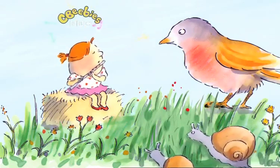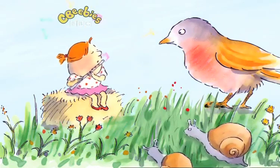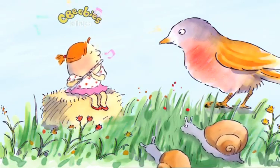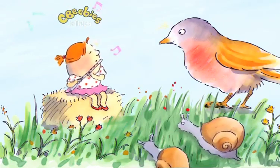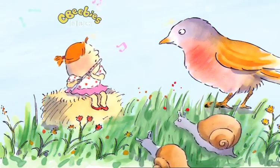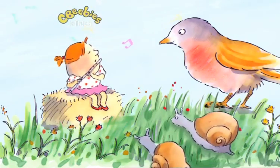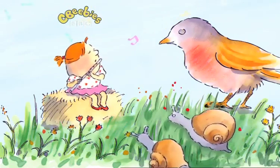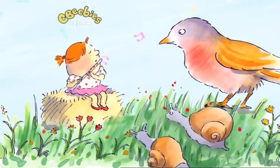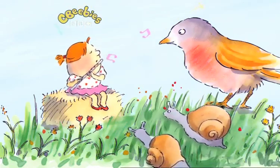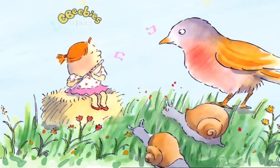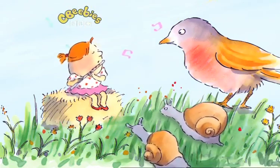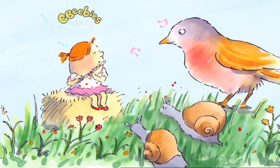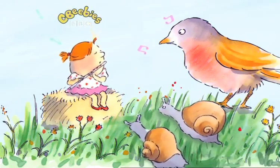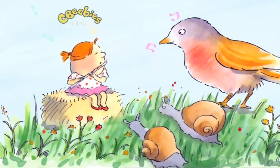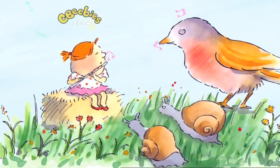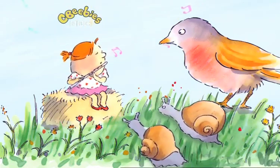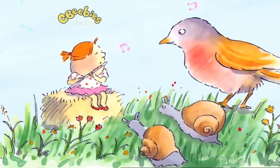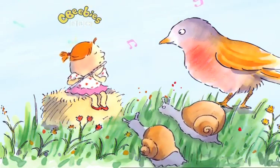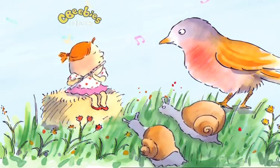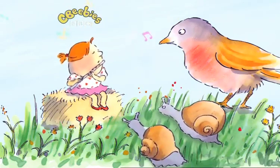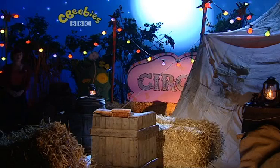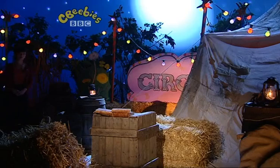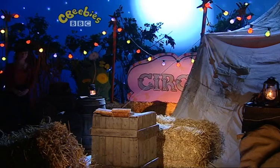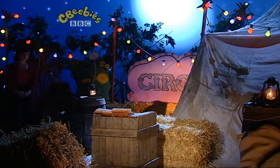Dimity's first notes were soft as a breeze itself.